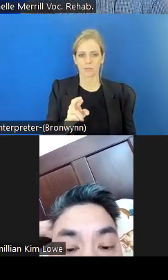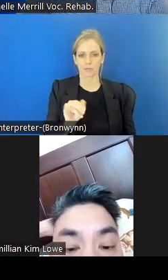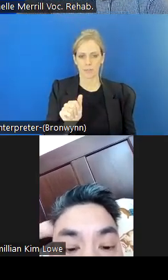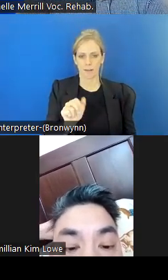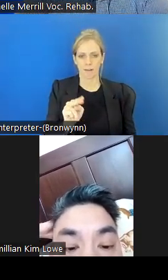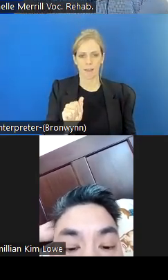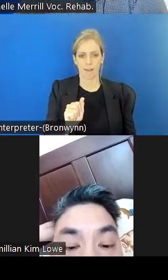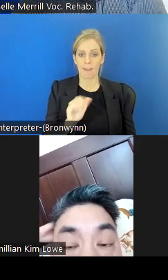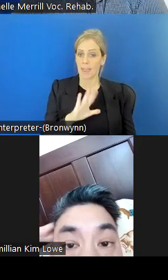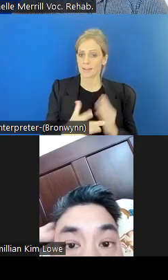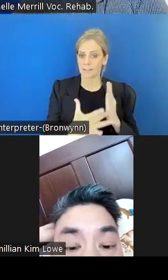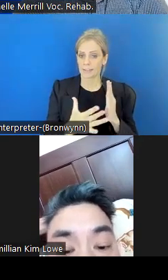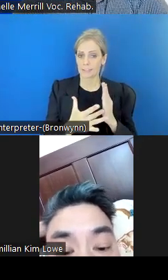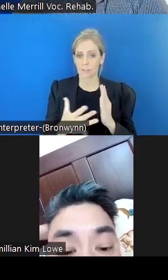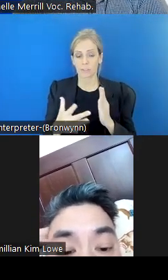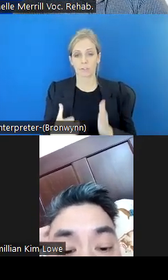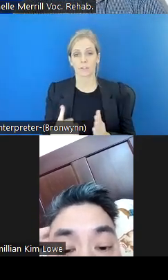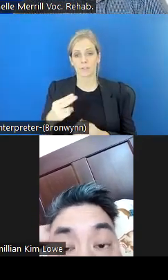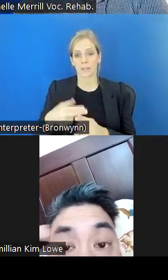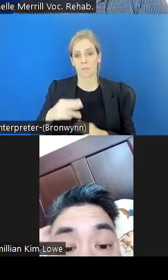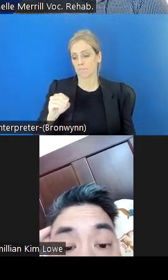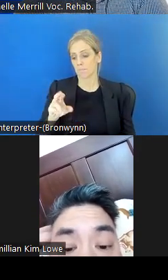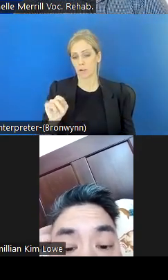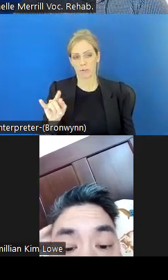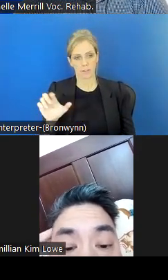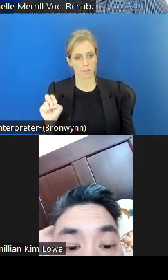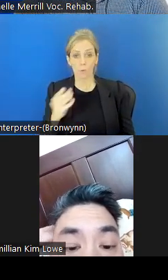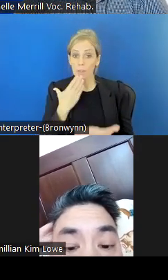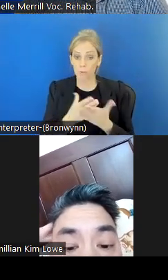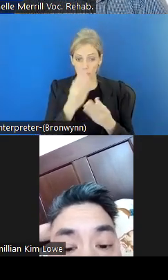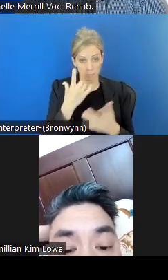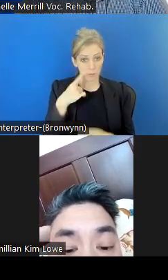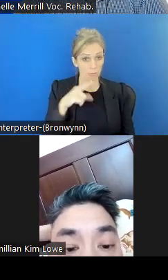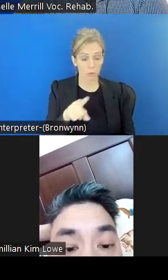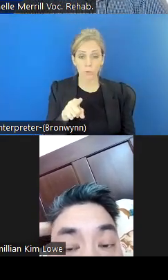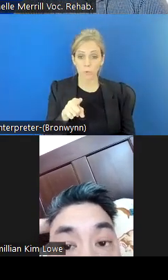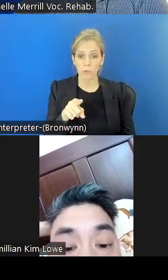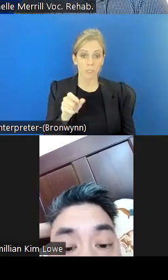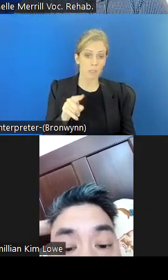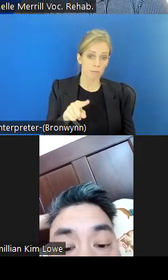that's good for you to know if you were the educator looking for your contact.